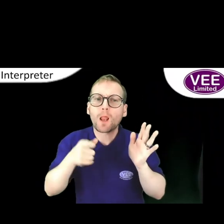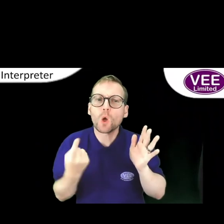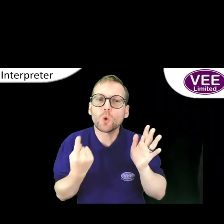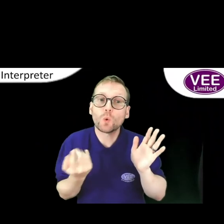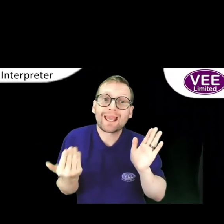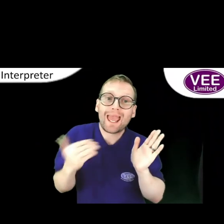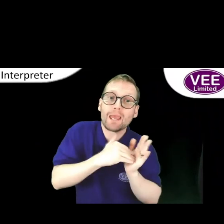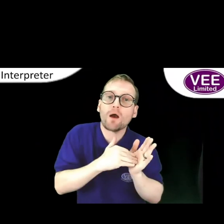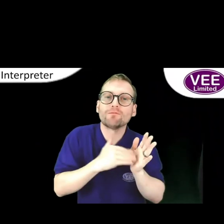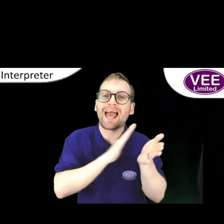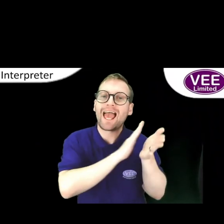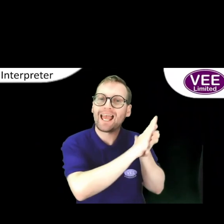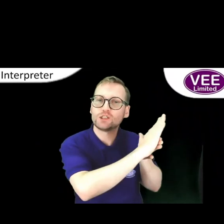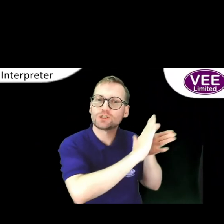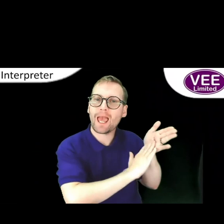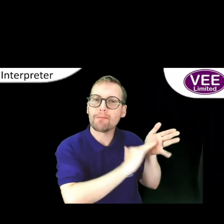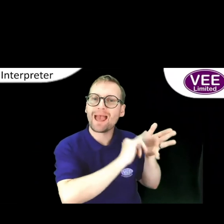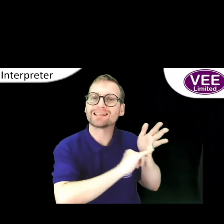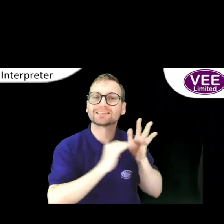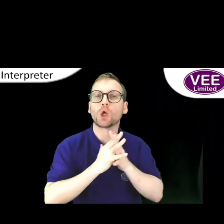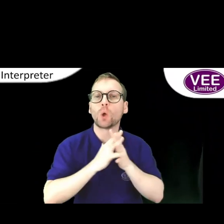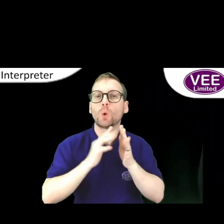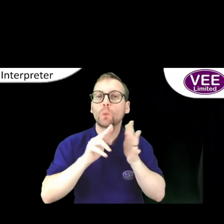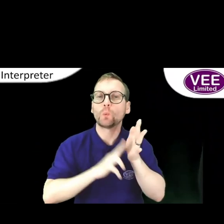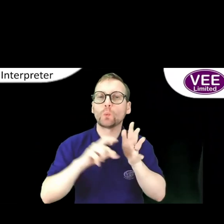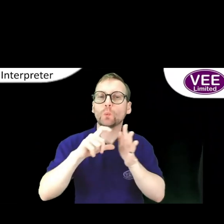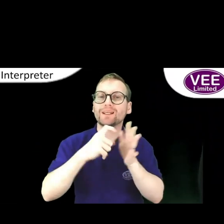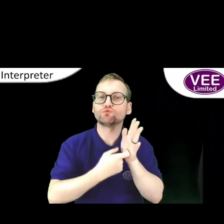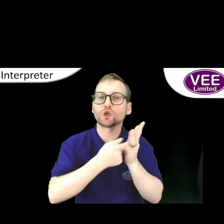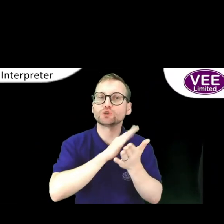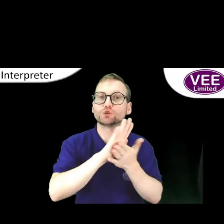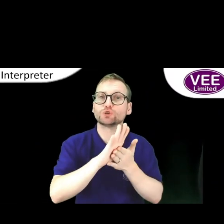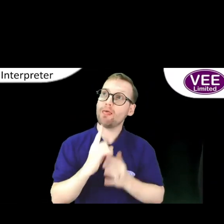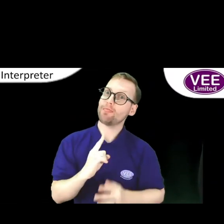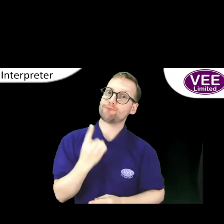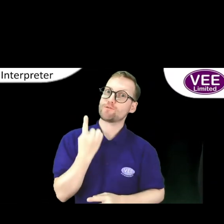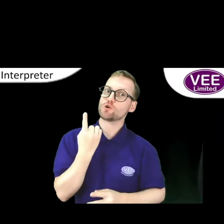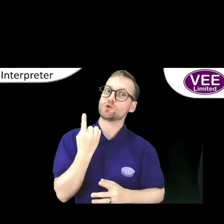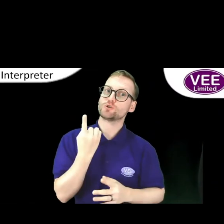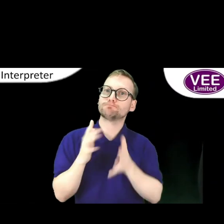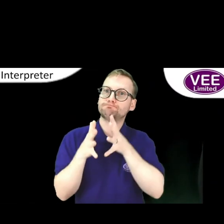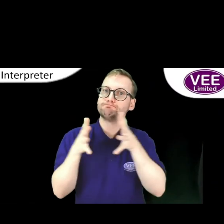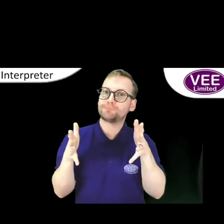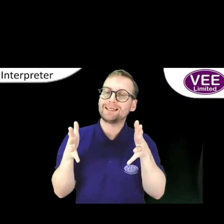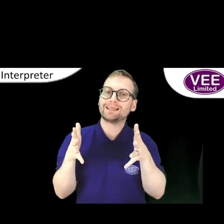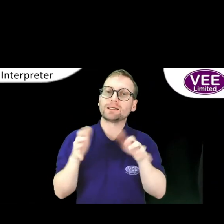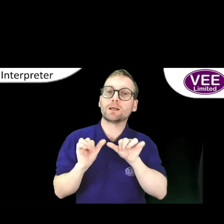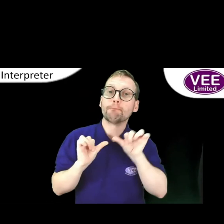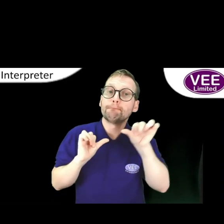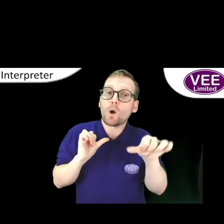of HMS Windrush, the boat that was the first large post-war